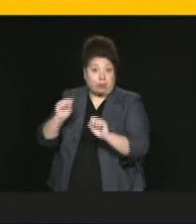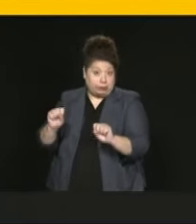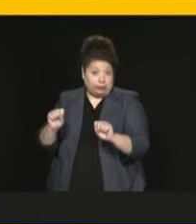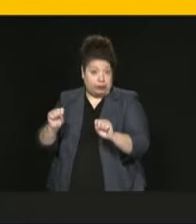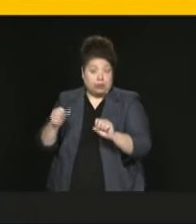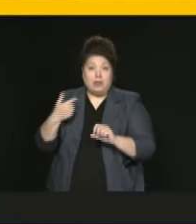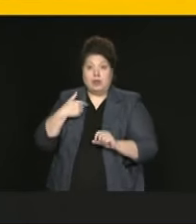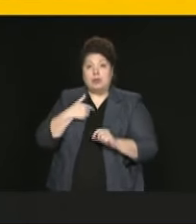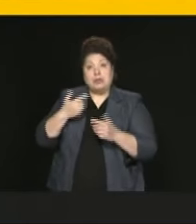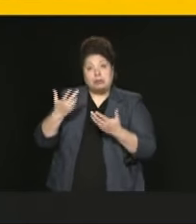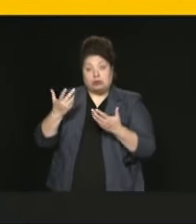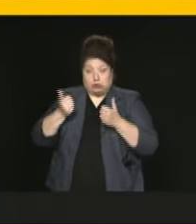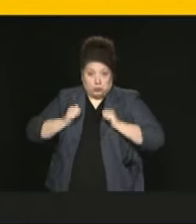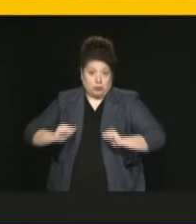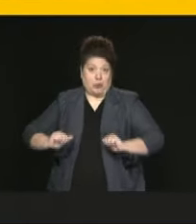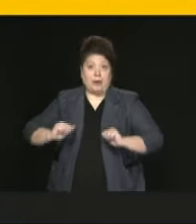tunnel.